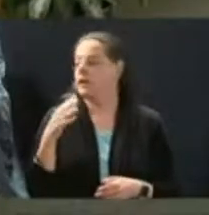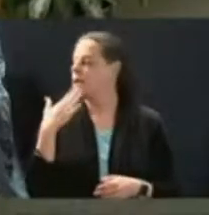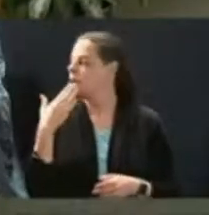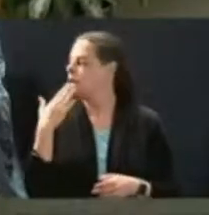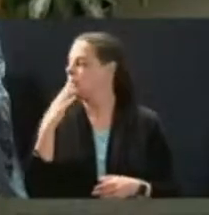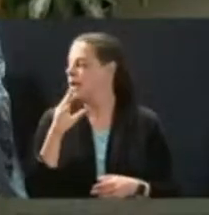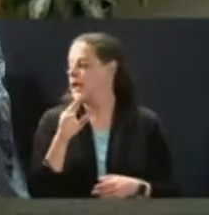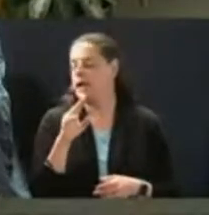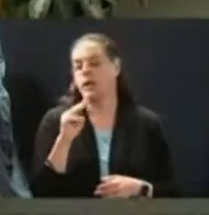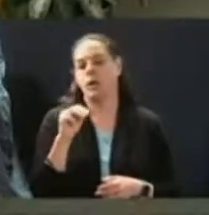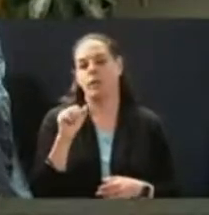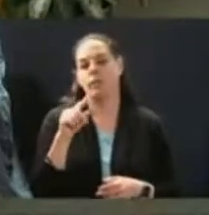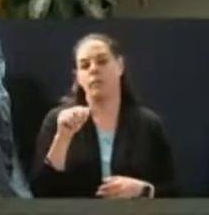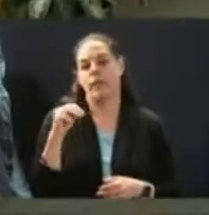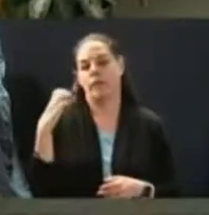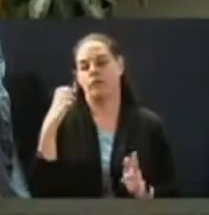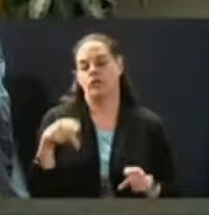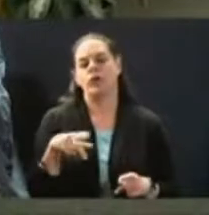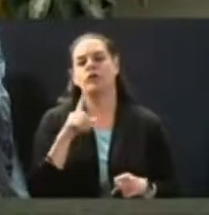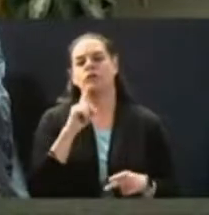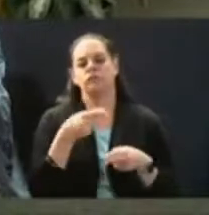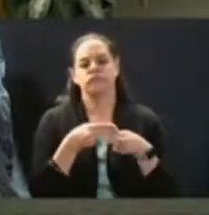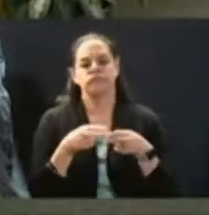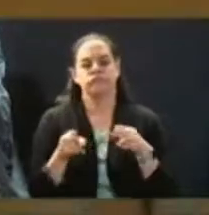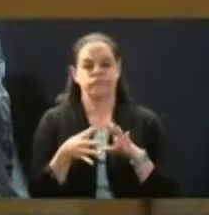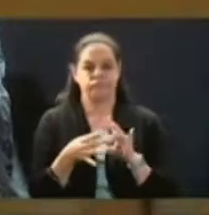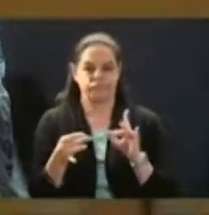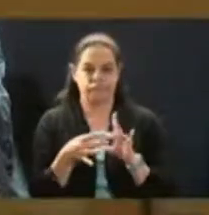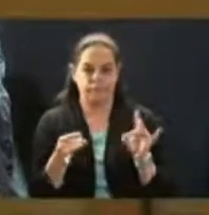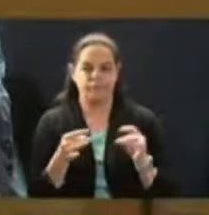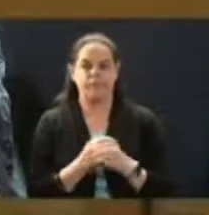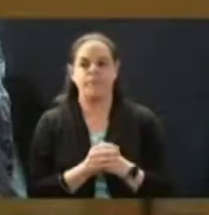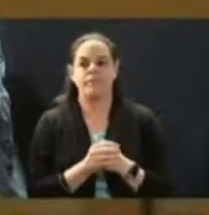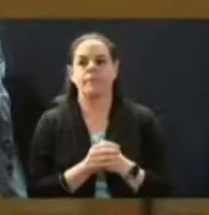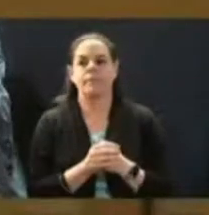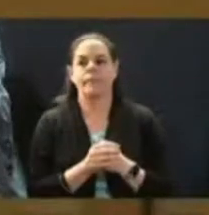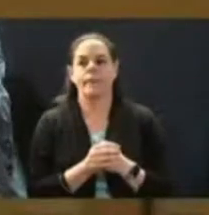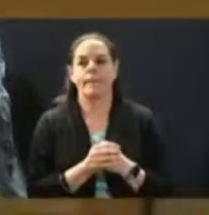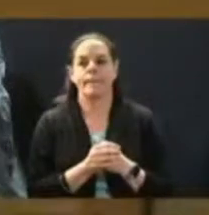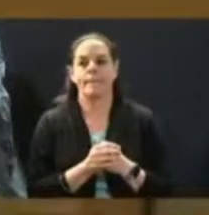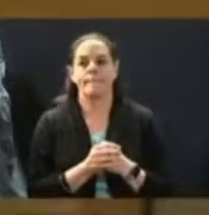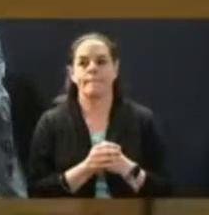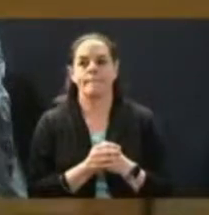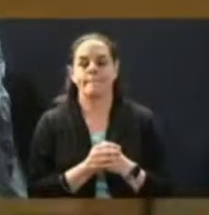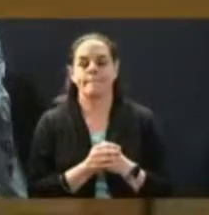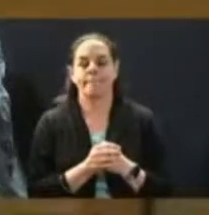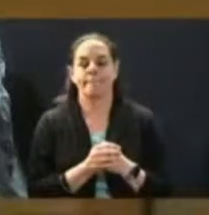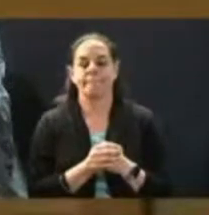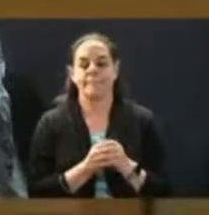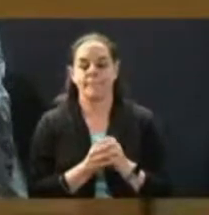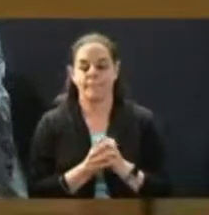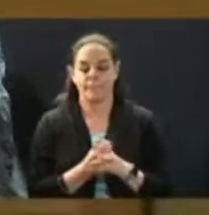Chair. Just a brief comment in regard to Ms.